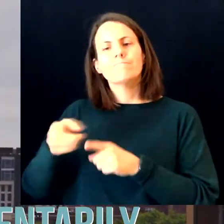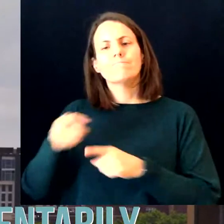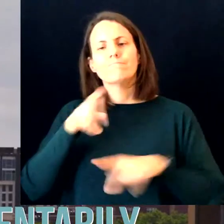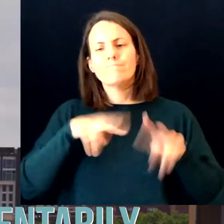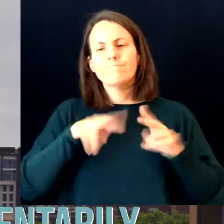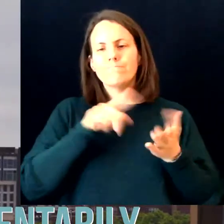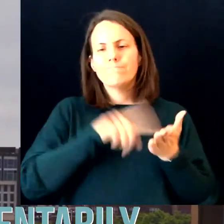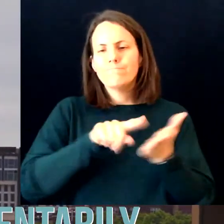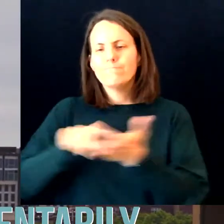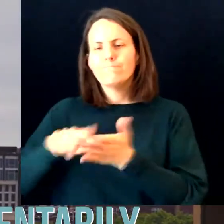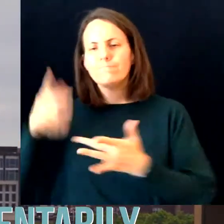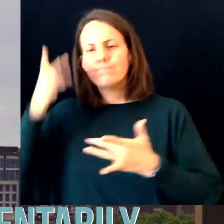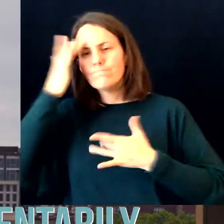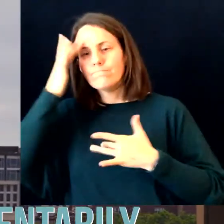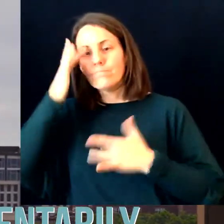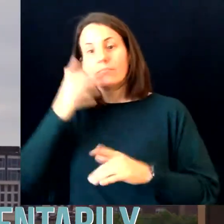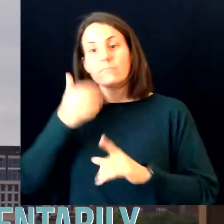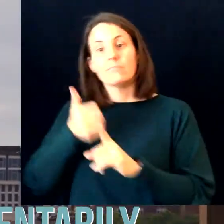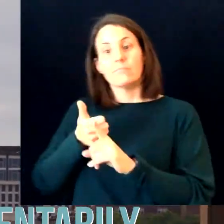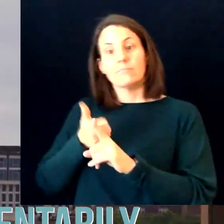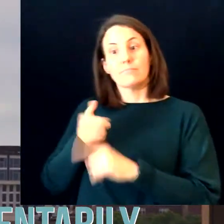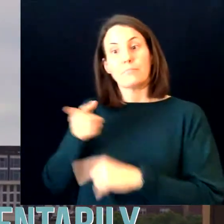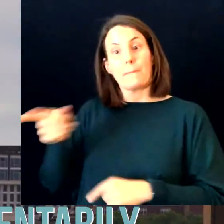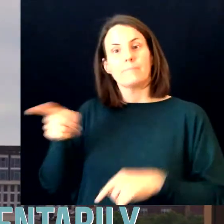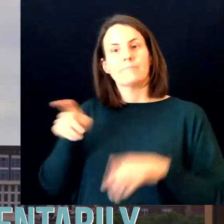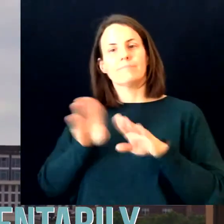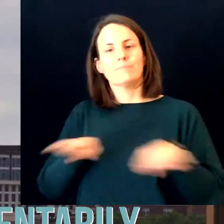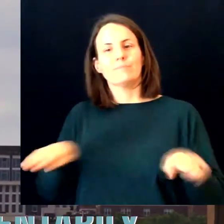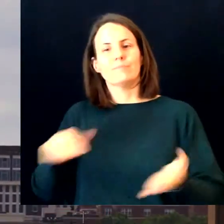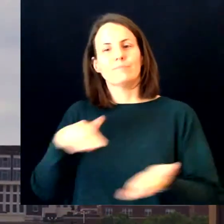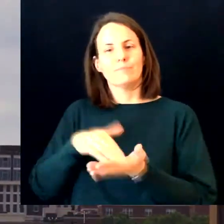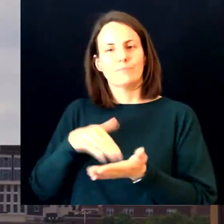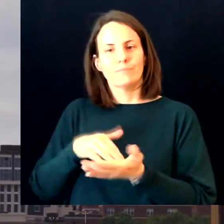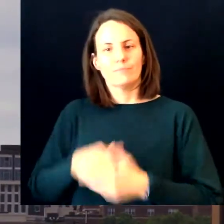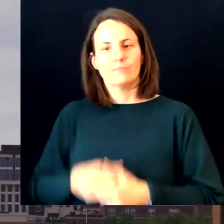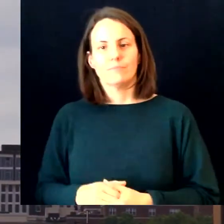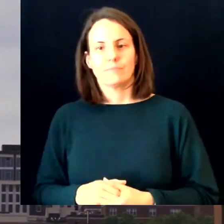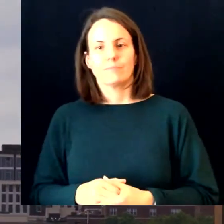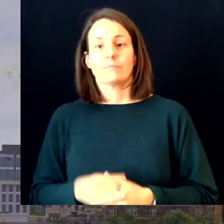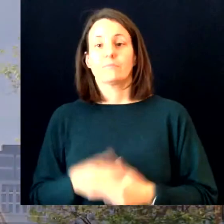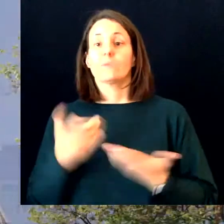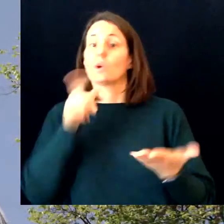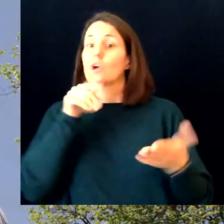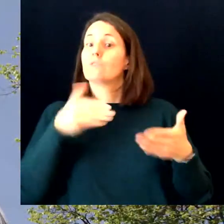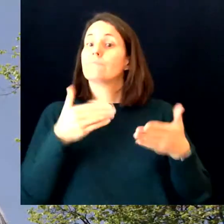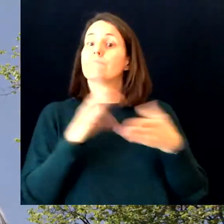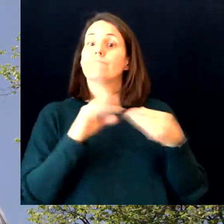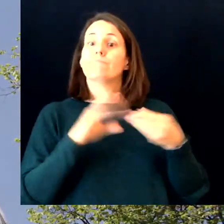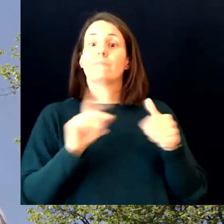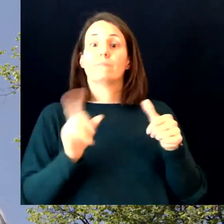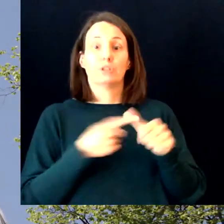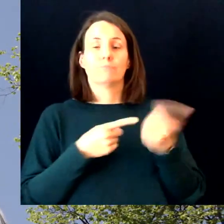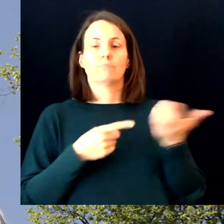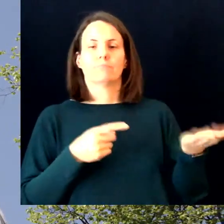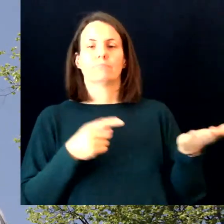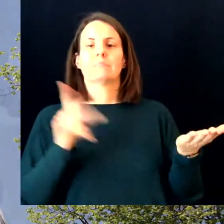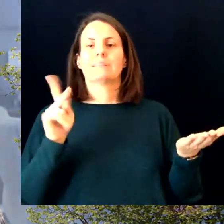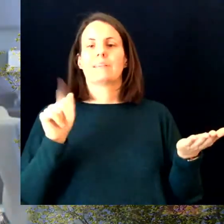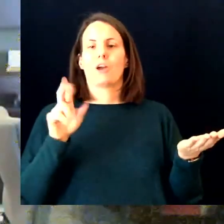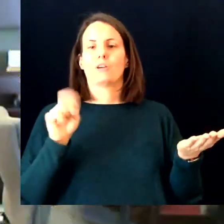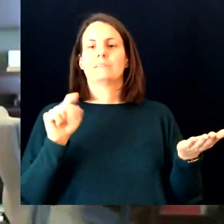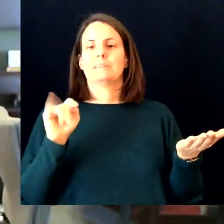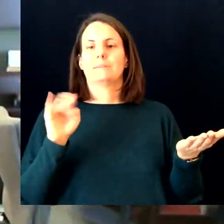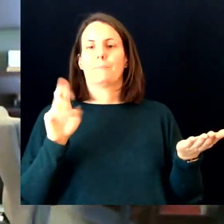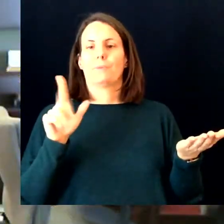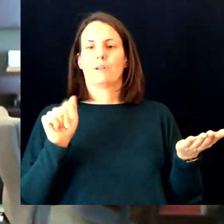we'll begin today's briefing with remarks from Secretary Designee Karen Timberlake. Good afternoon, and thank you all for joining